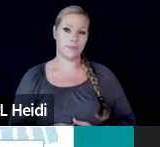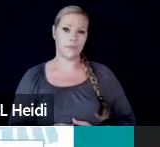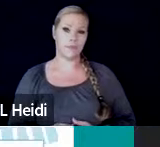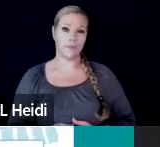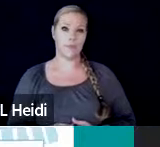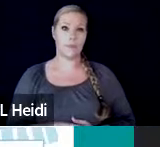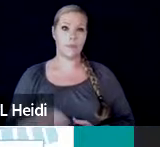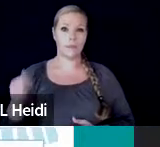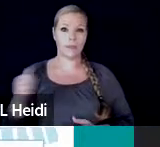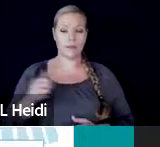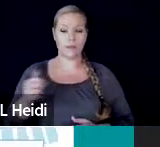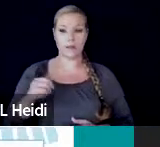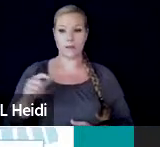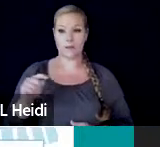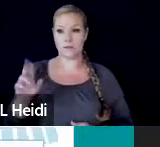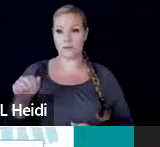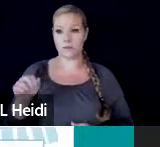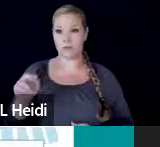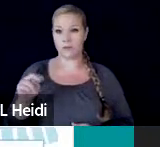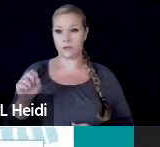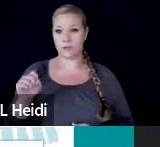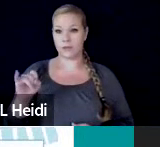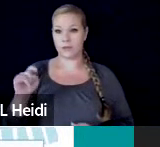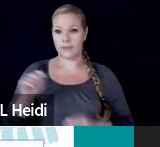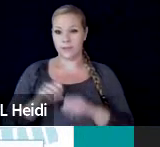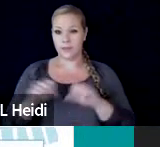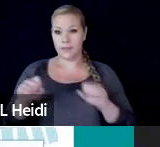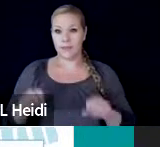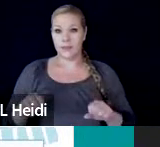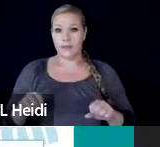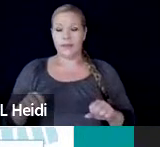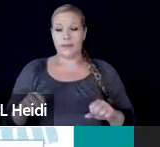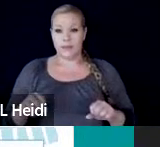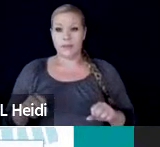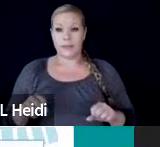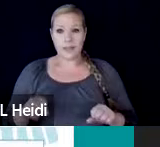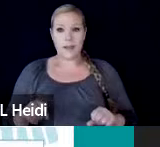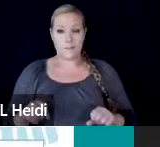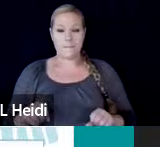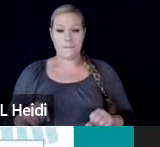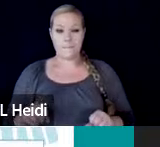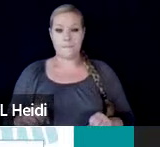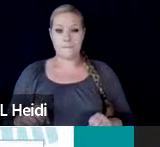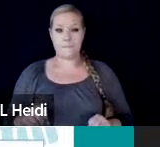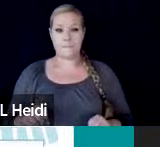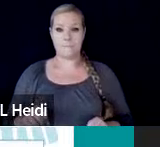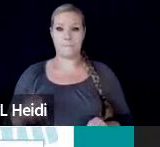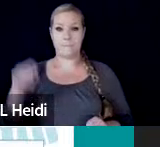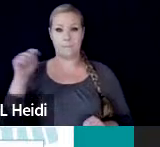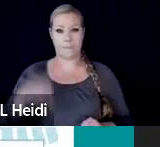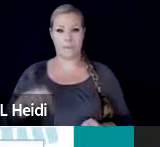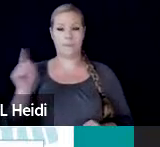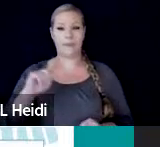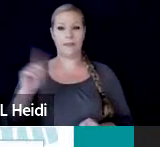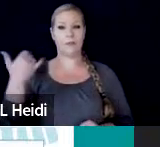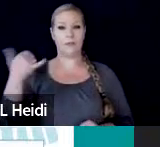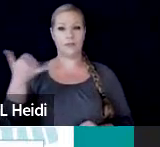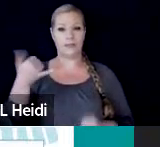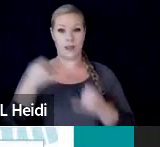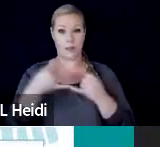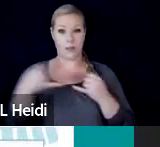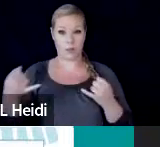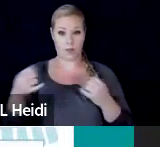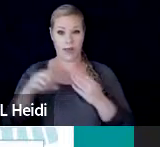The transit system is the extension of the yellow line that is there